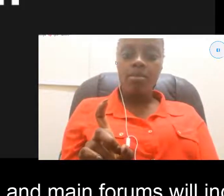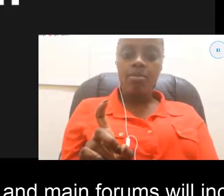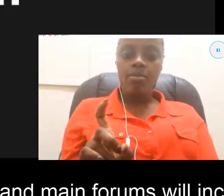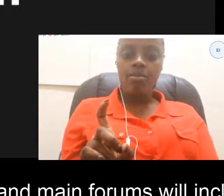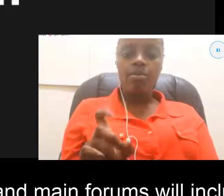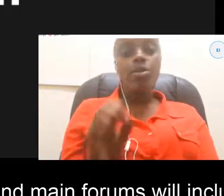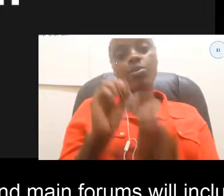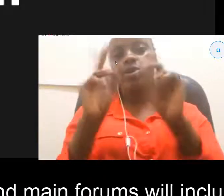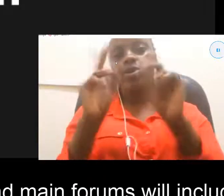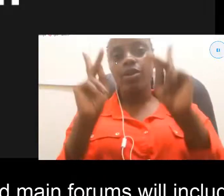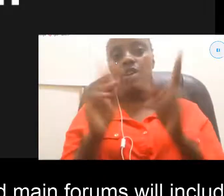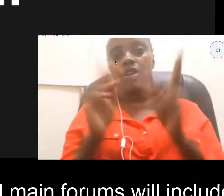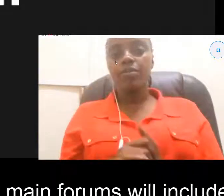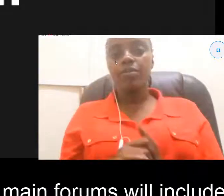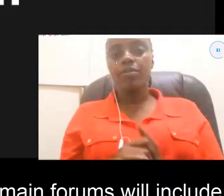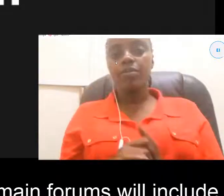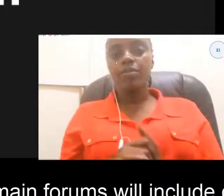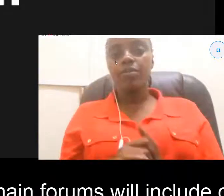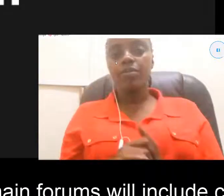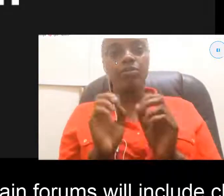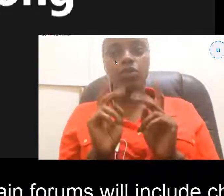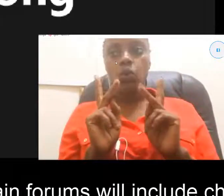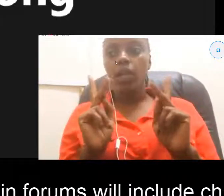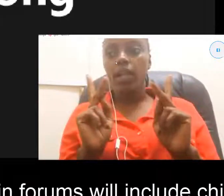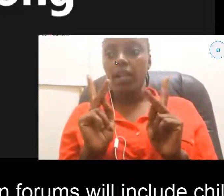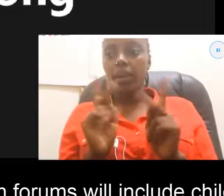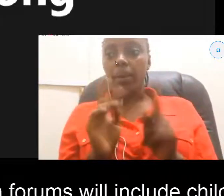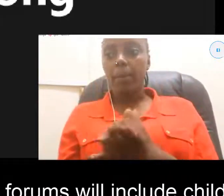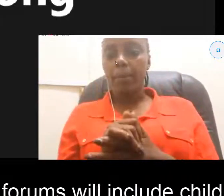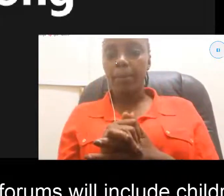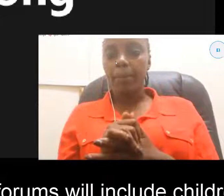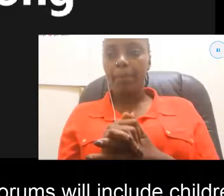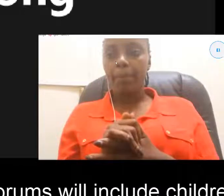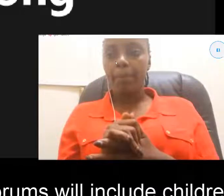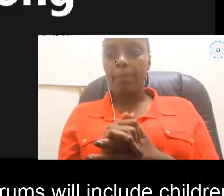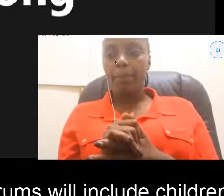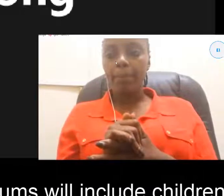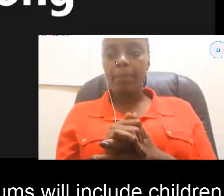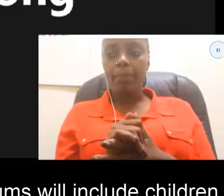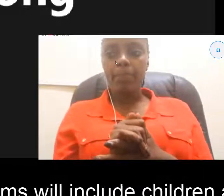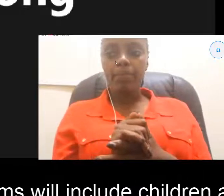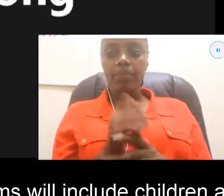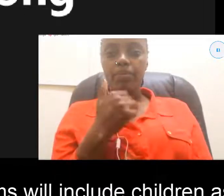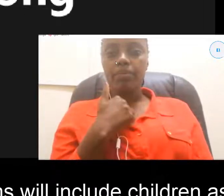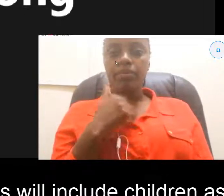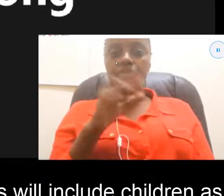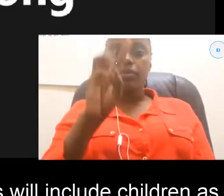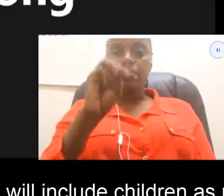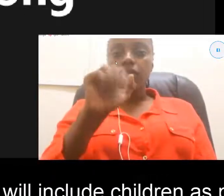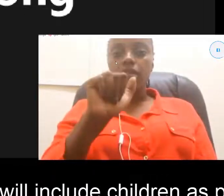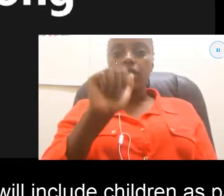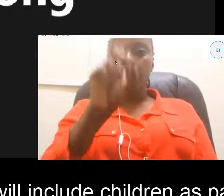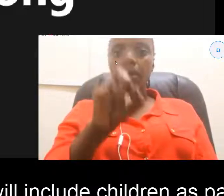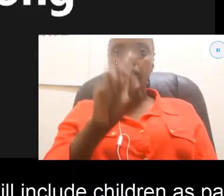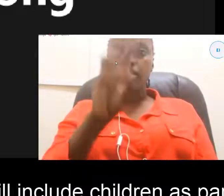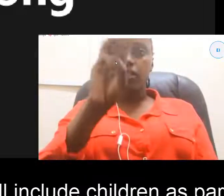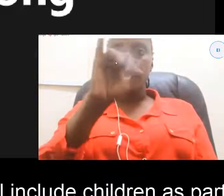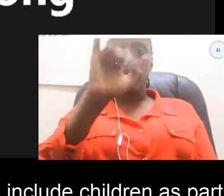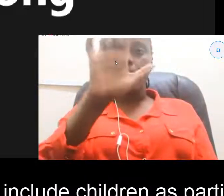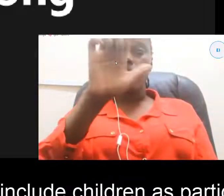Okay. Right. Okay. I'll have Maximilian speak. Maximilian, please go